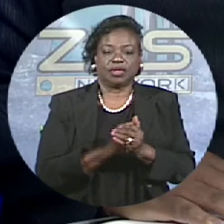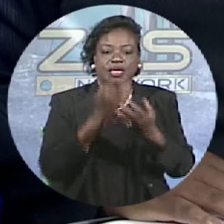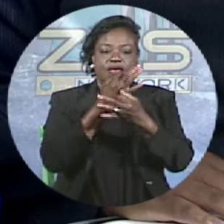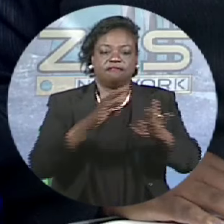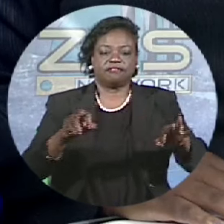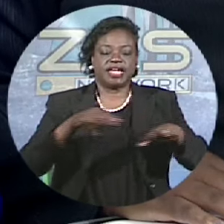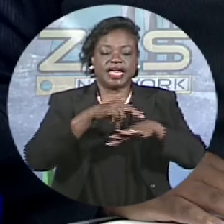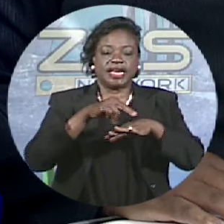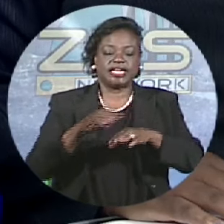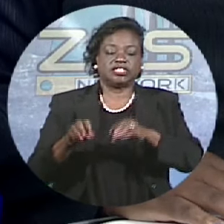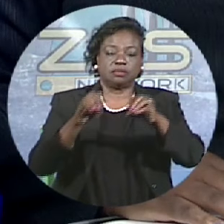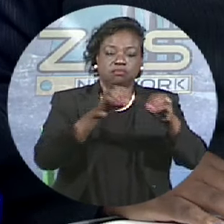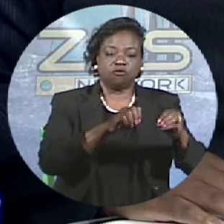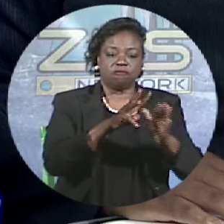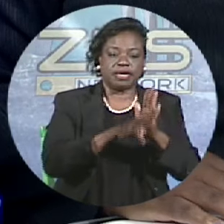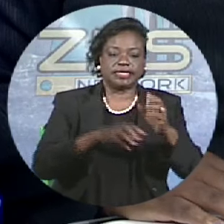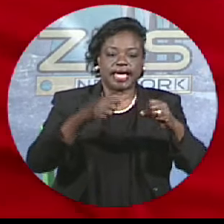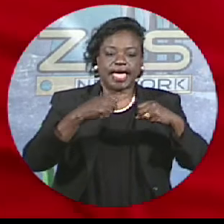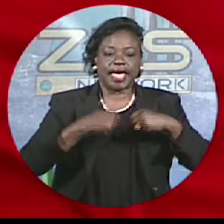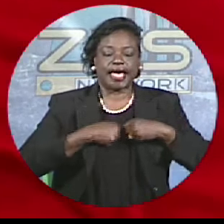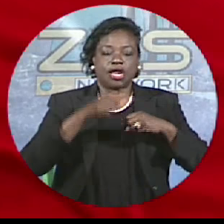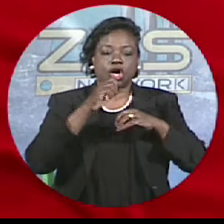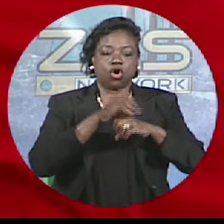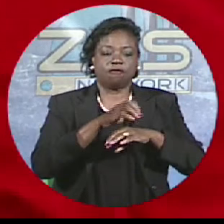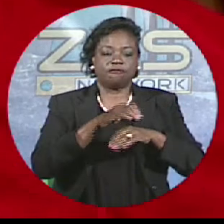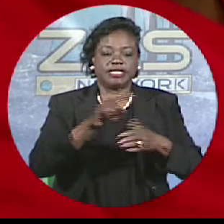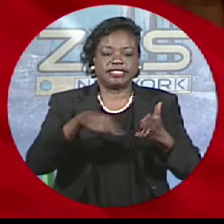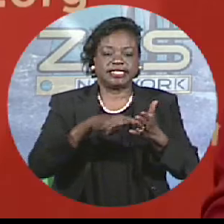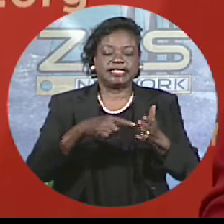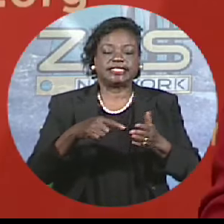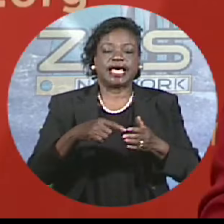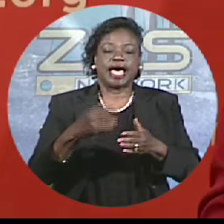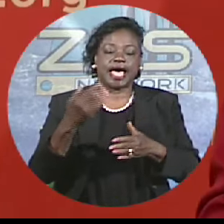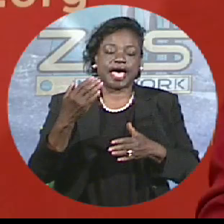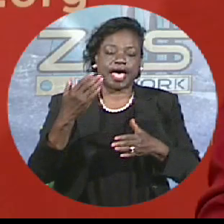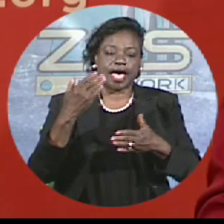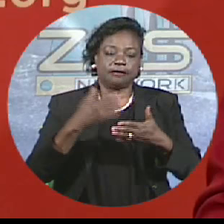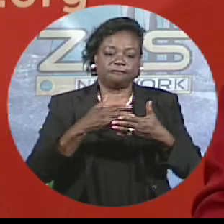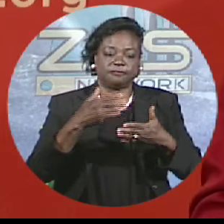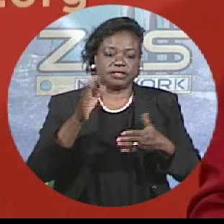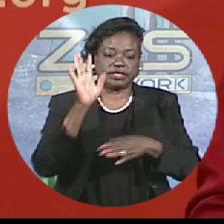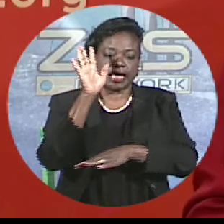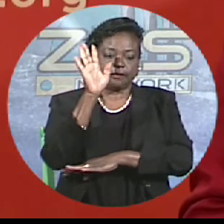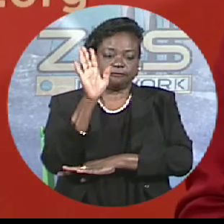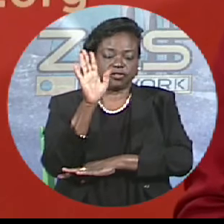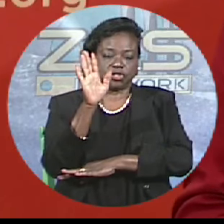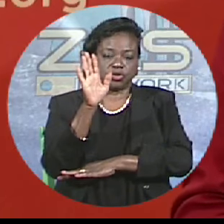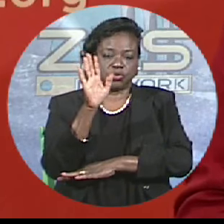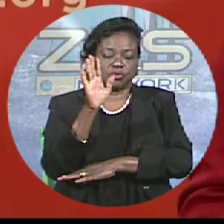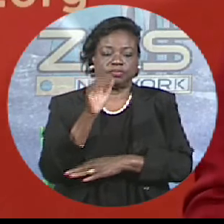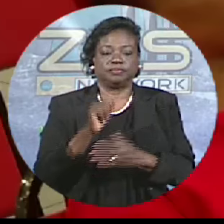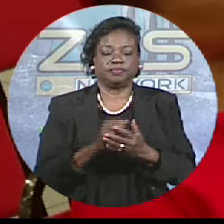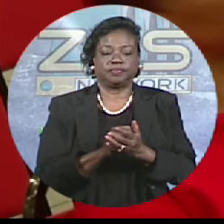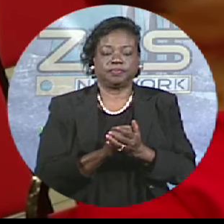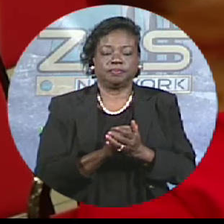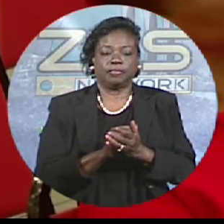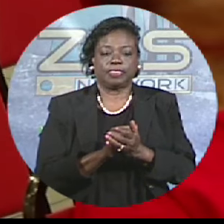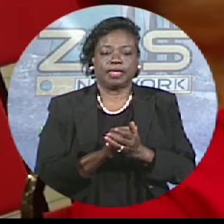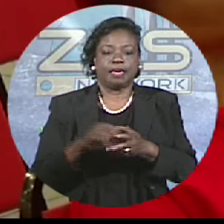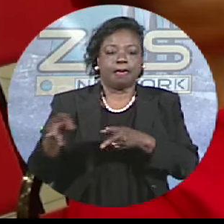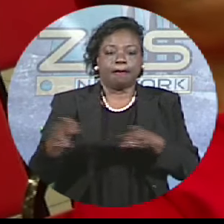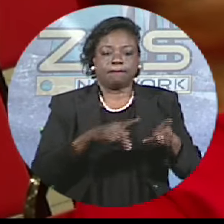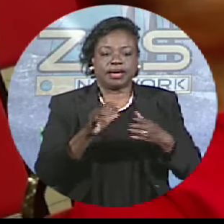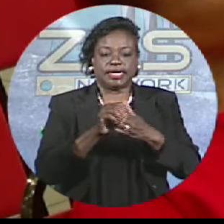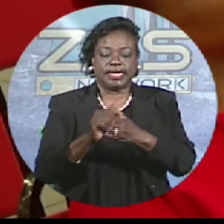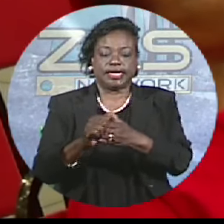The Free National Movement held a press conference this afternoon responding to the dissolution of Parliament and the announcement of the May 10th general election. Party leader